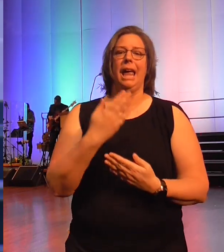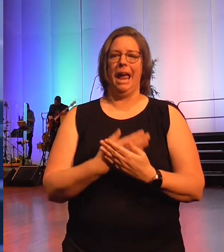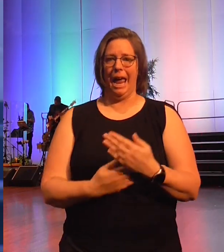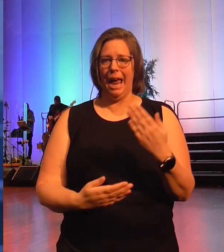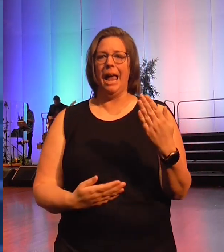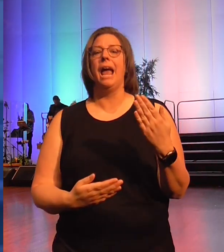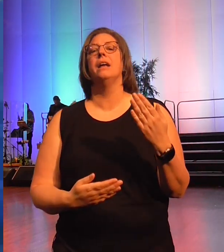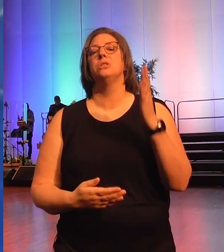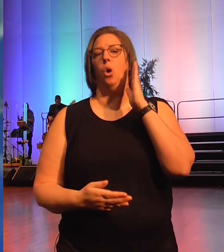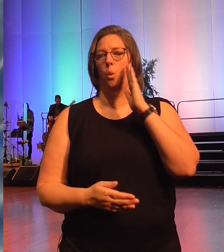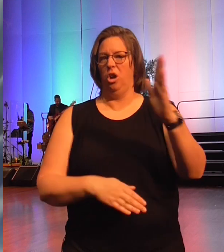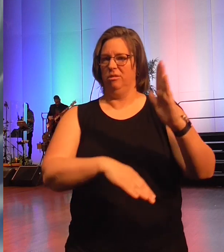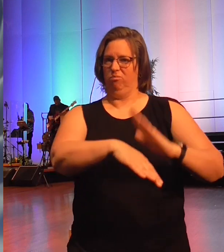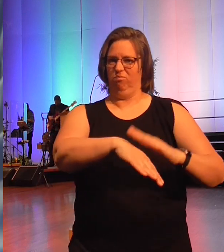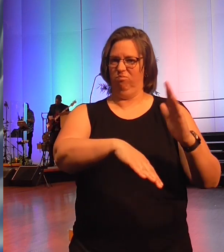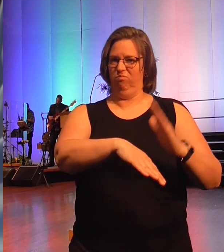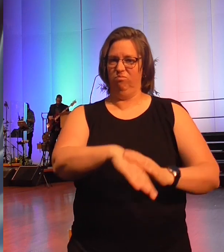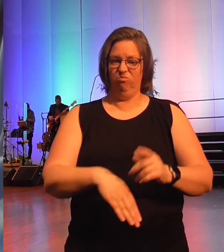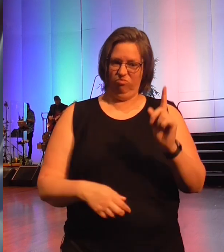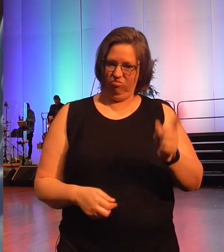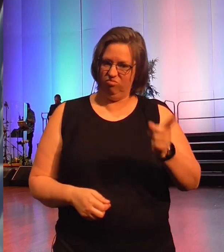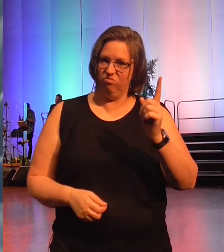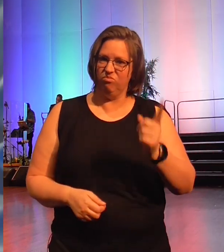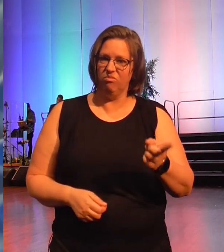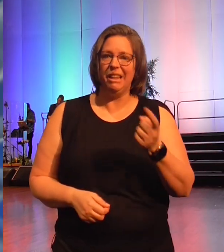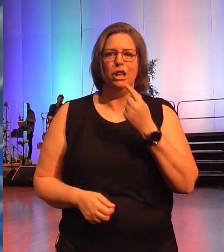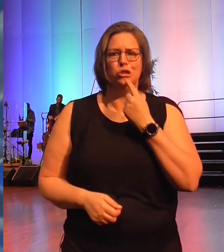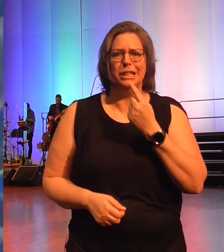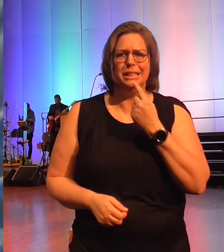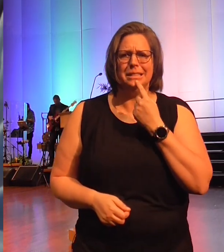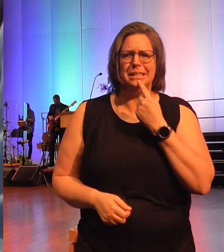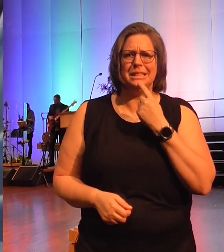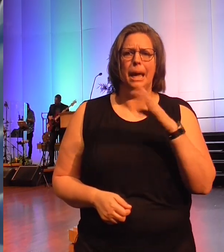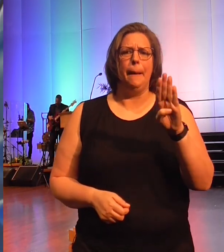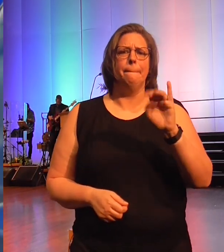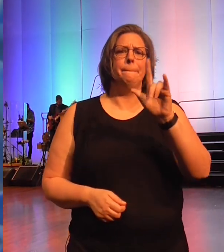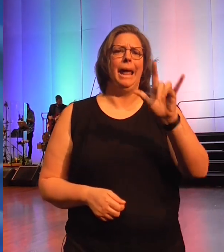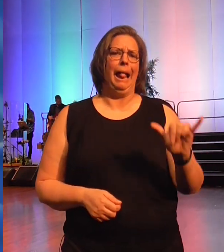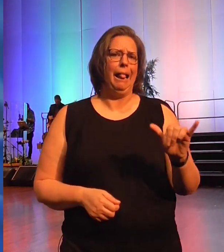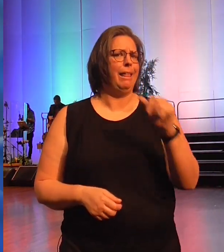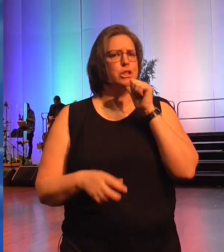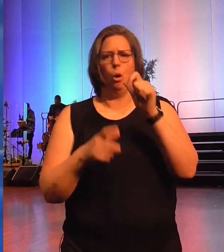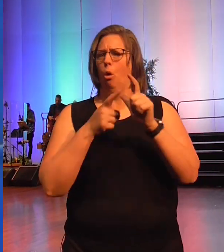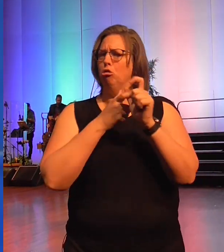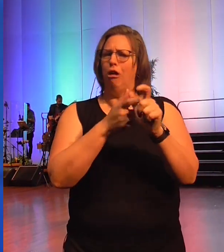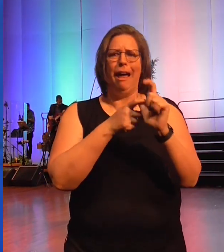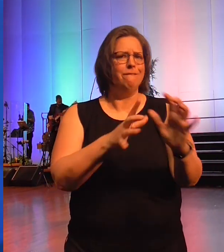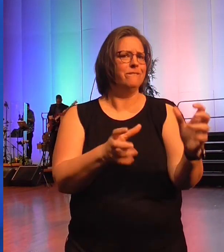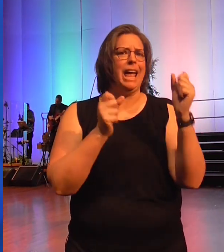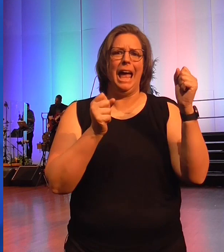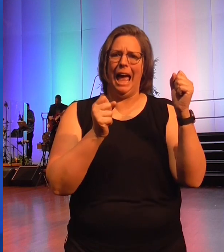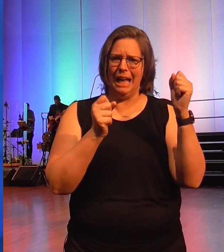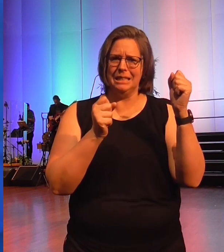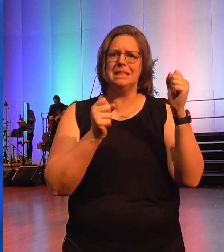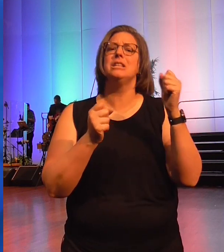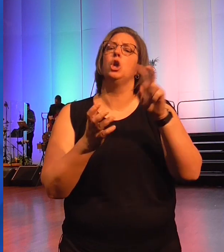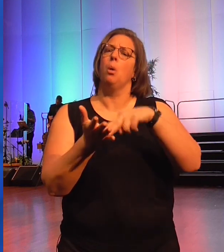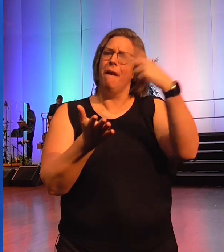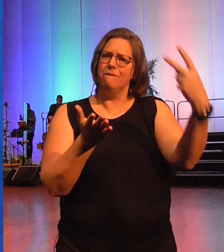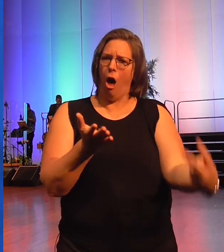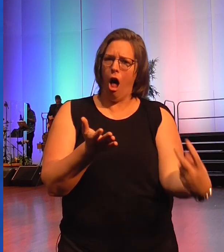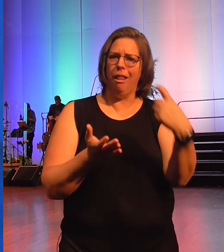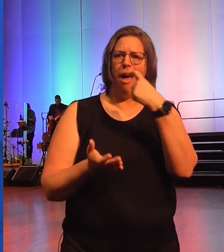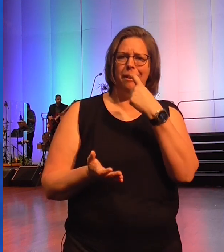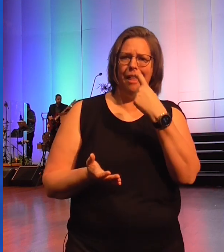to issue out a warning. She'd say, Billy, don't you run so fast. Might fall on a piece